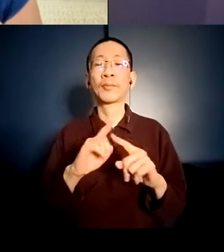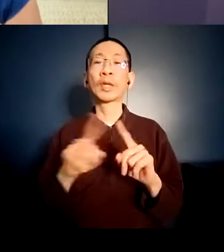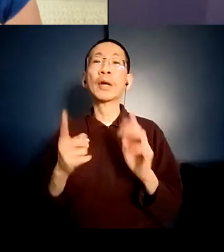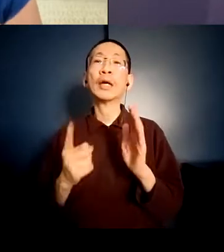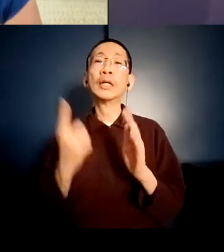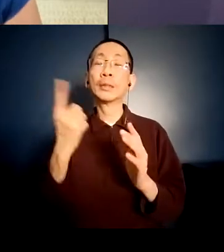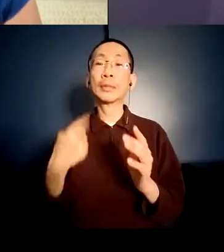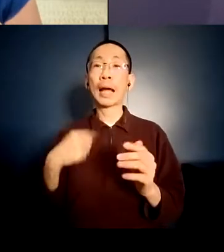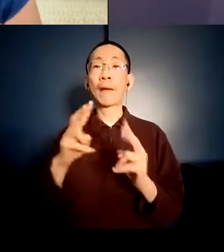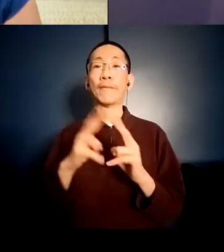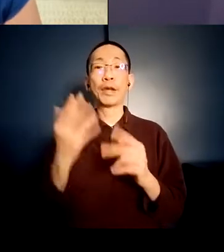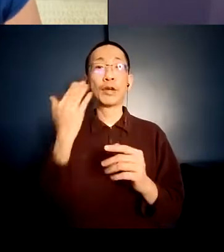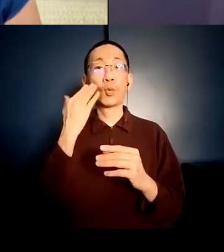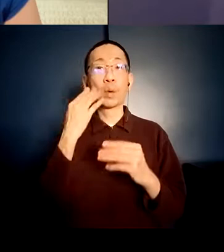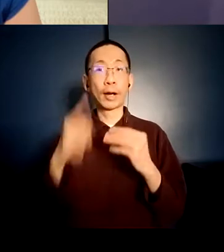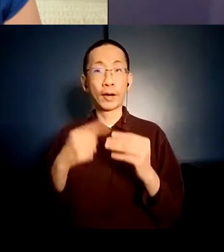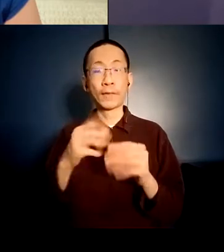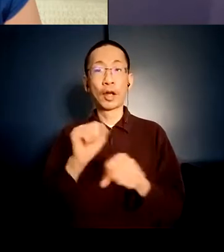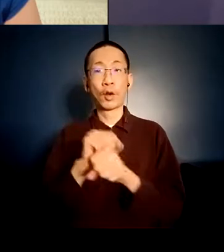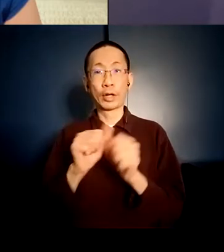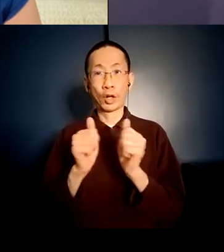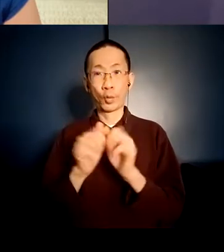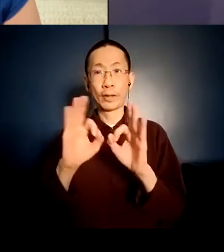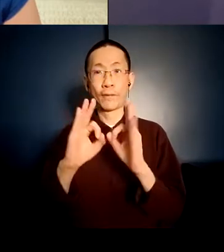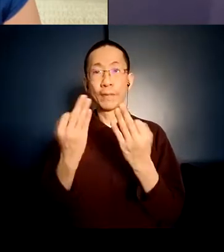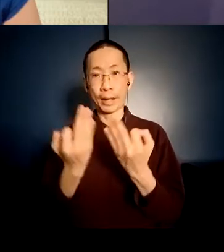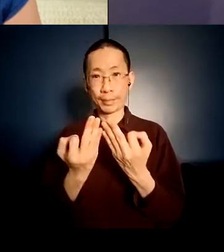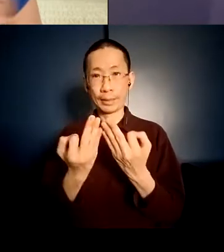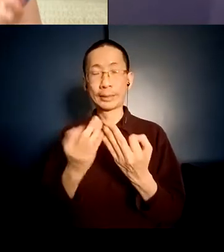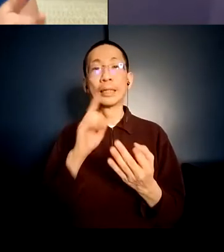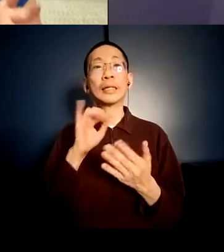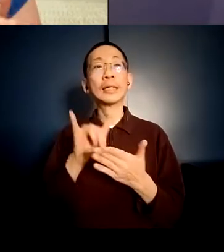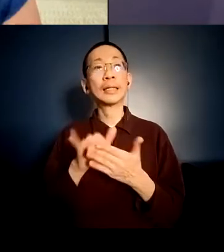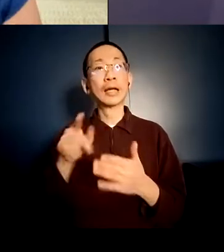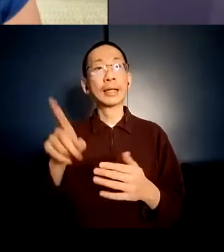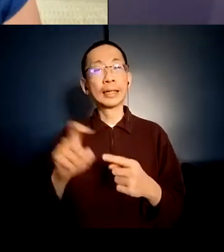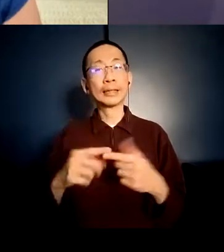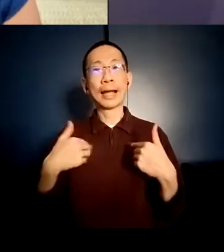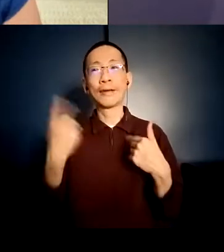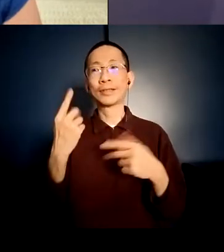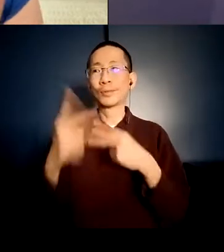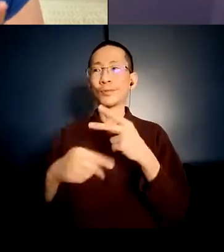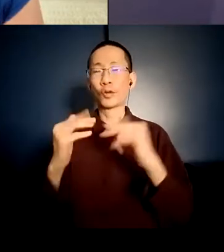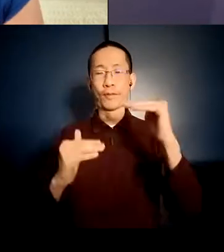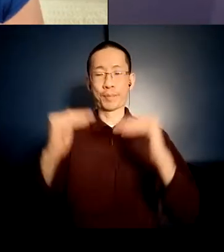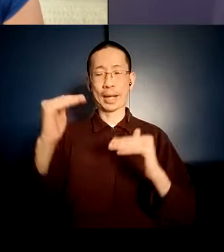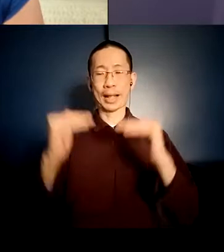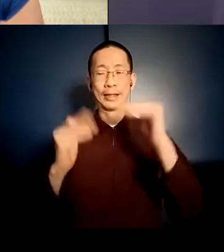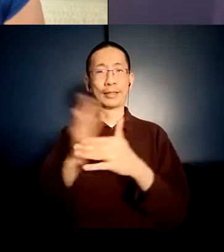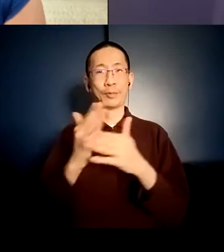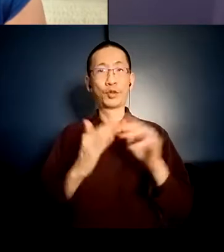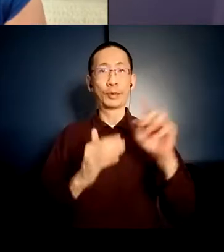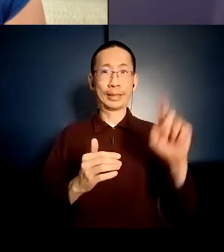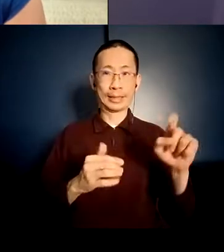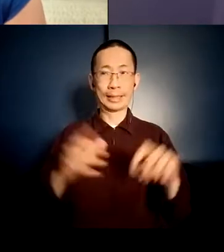something I am very aware of in working with families is that there needs to be some sort of balance between the needs